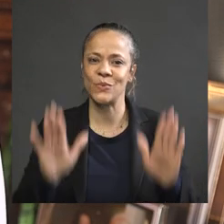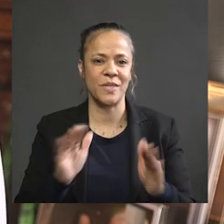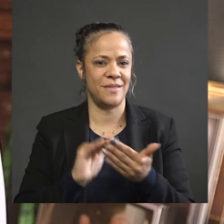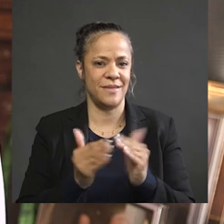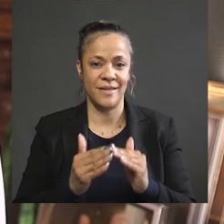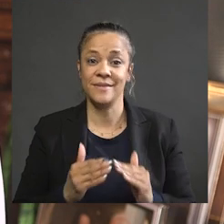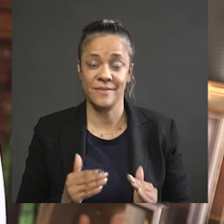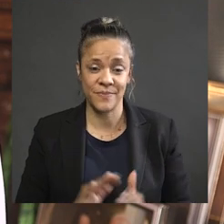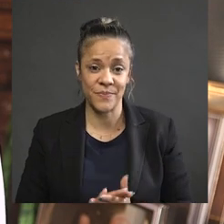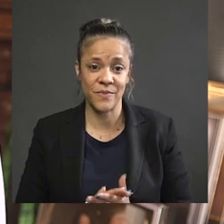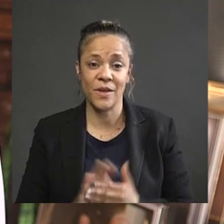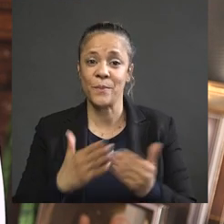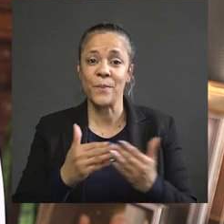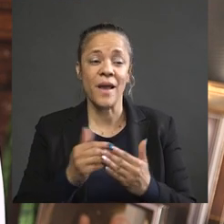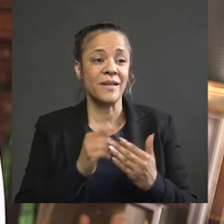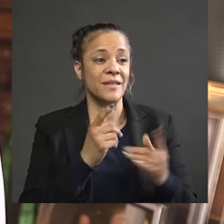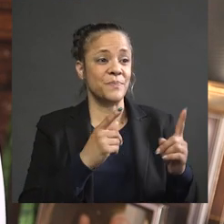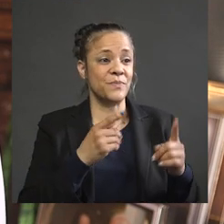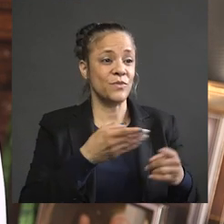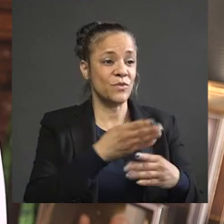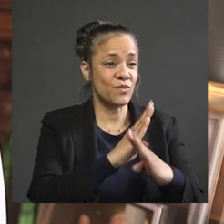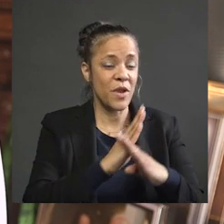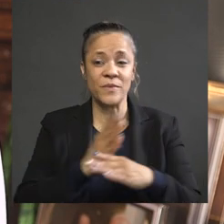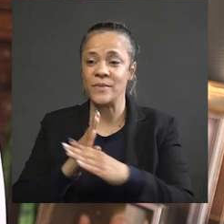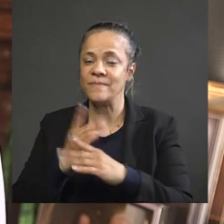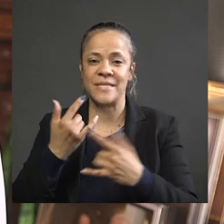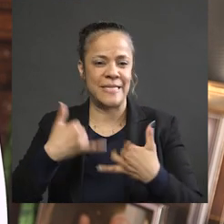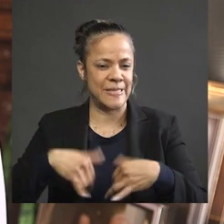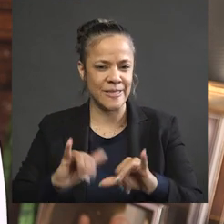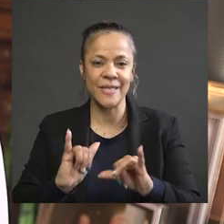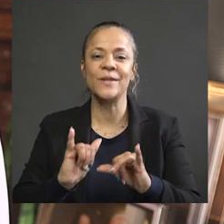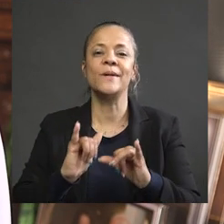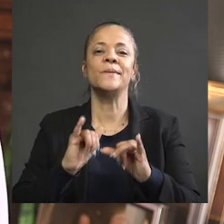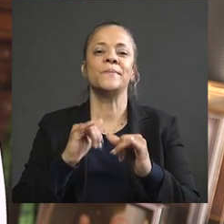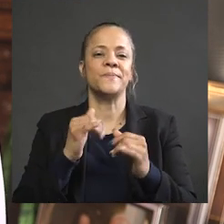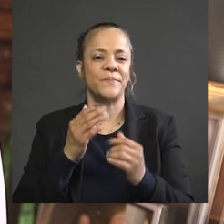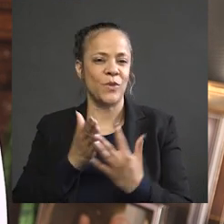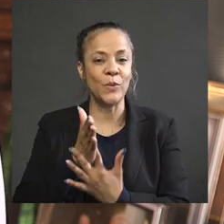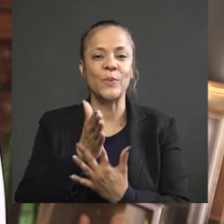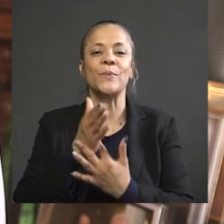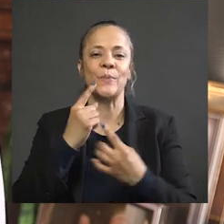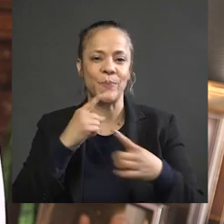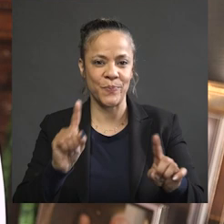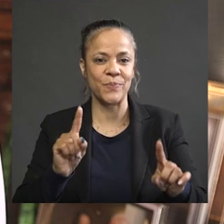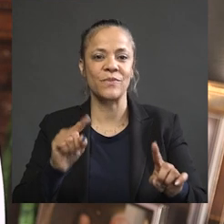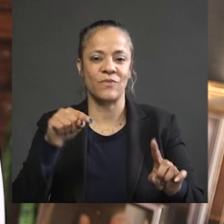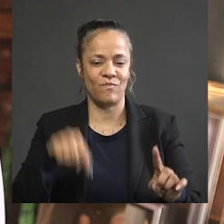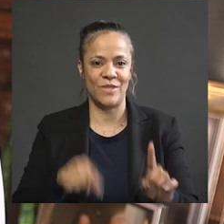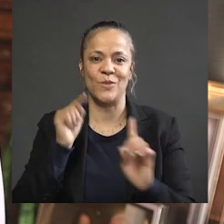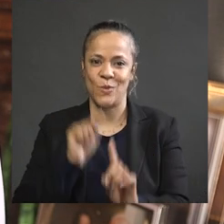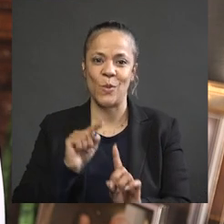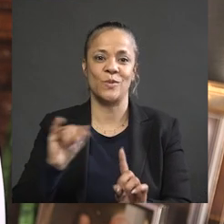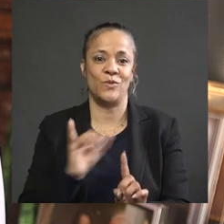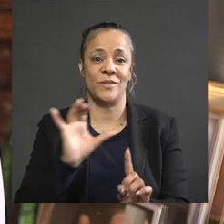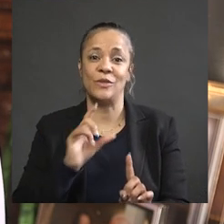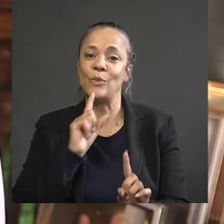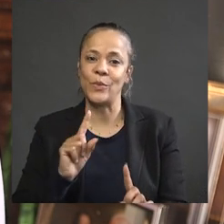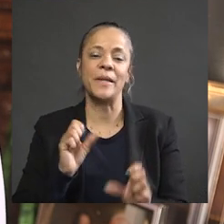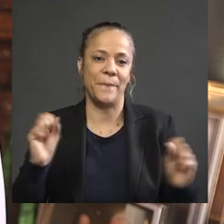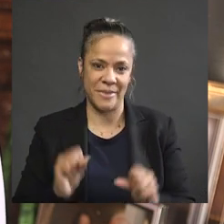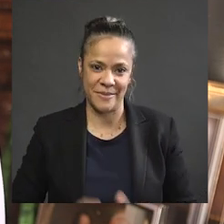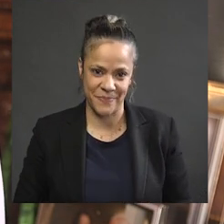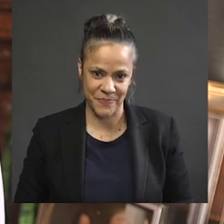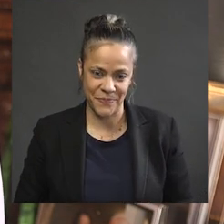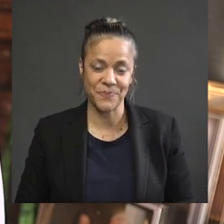city despite the odds working against us, all while meeting and surpassing our goals for the city. This in itself is